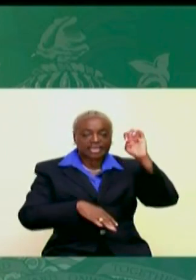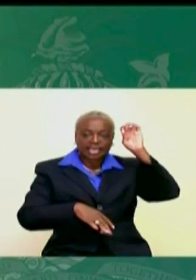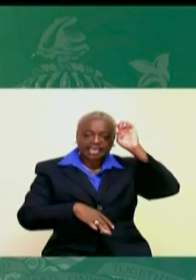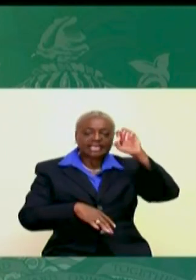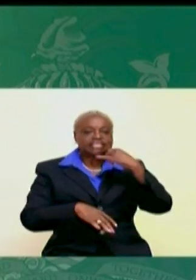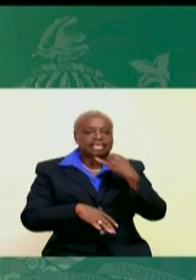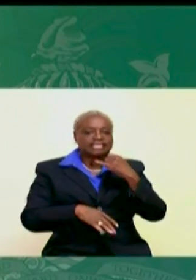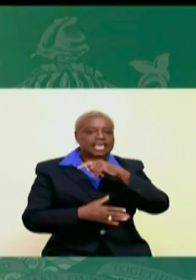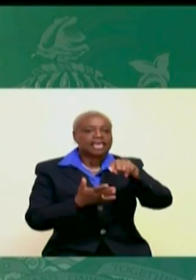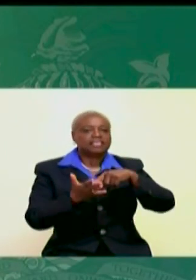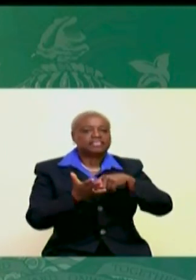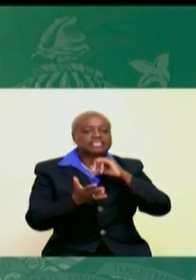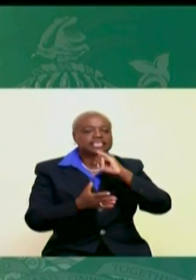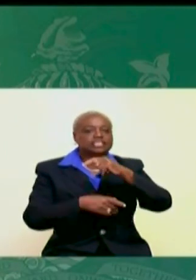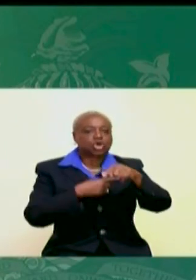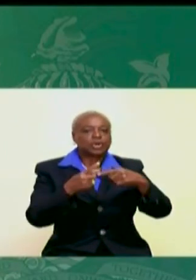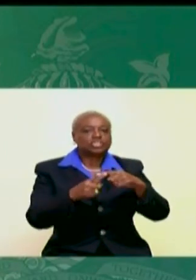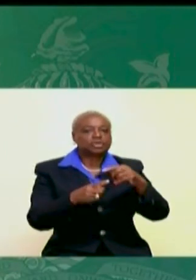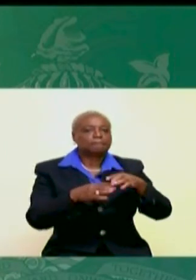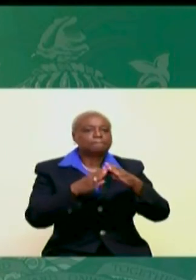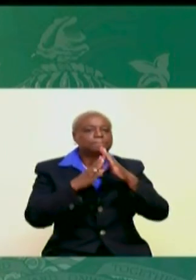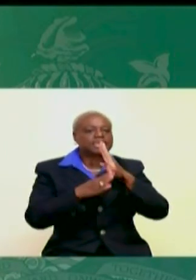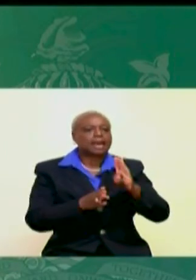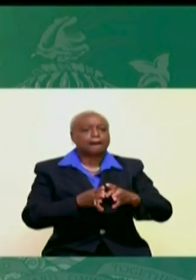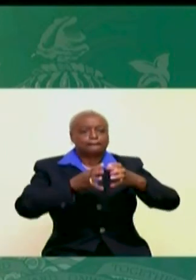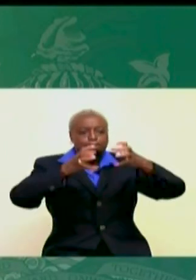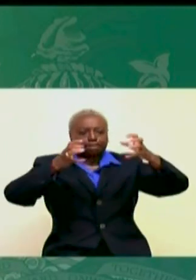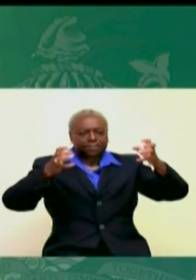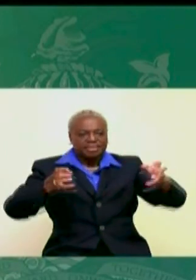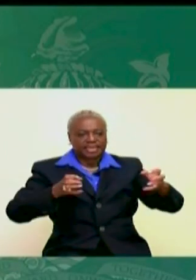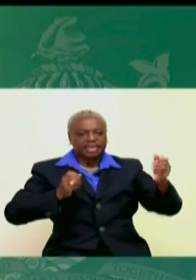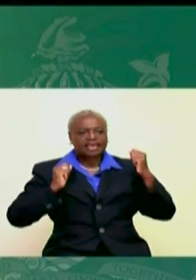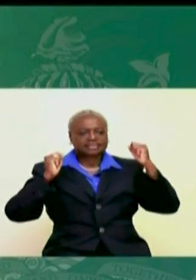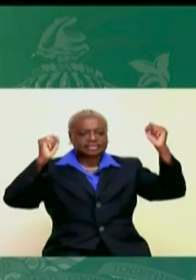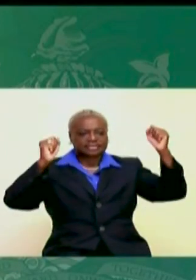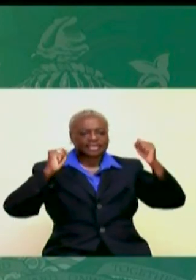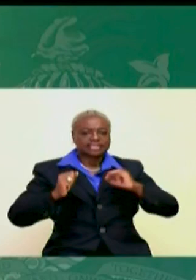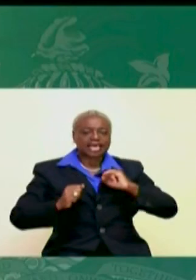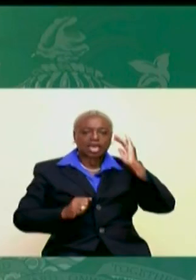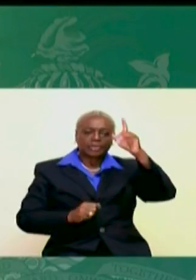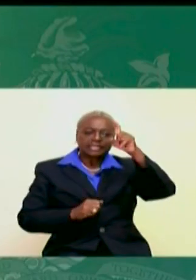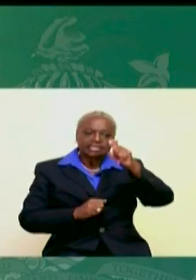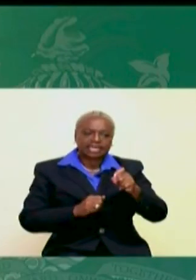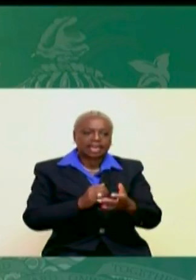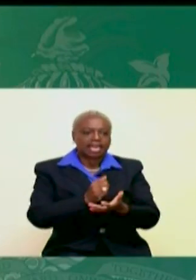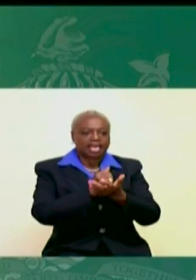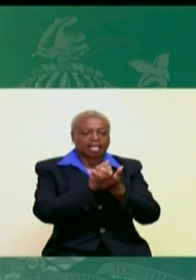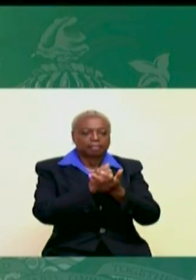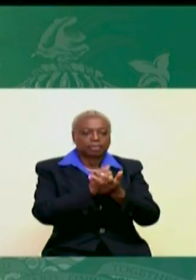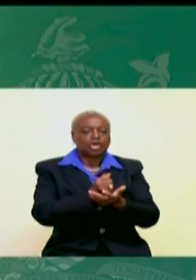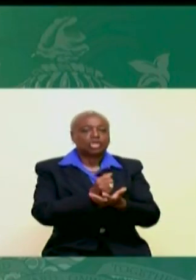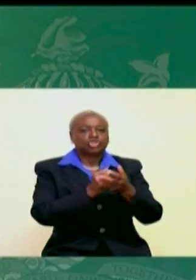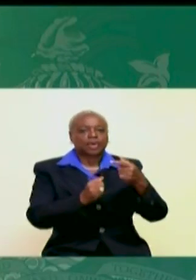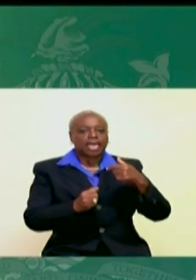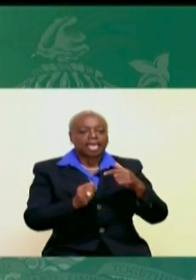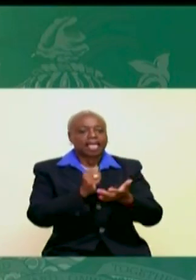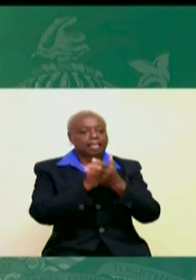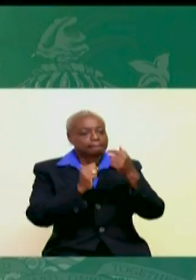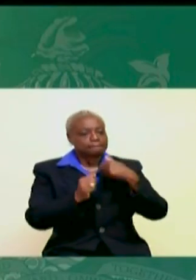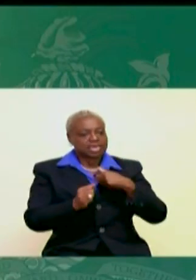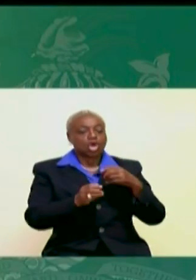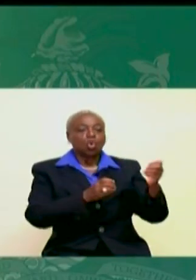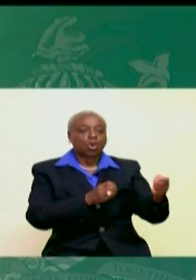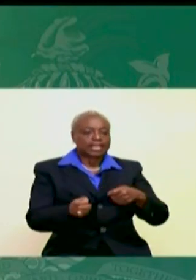this is going to be a massive exercise in which I will need help to help me coordinate the program from district